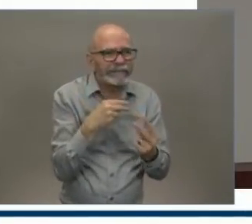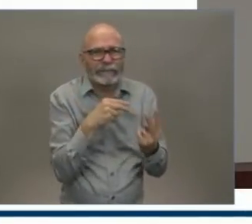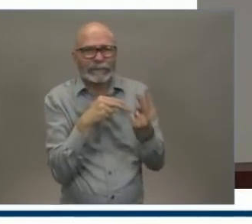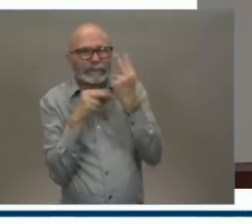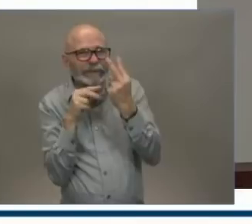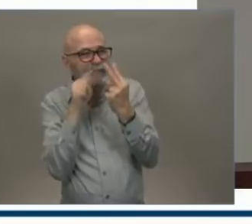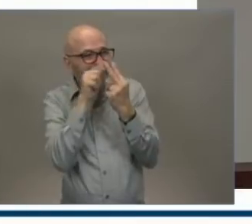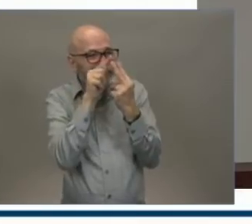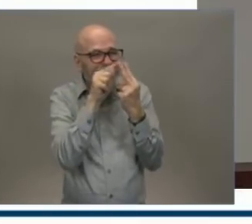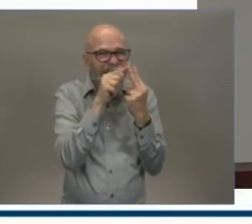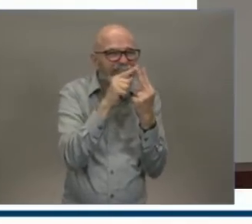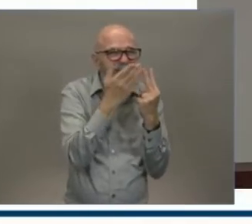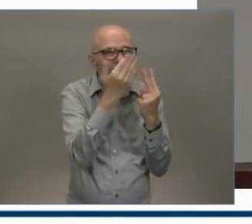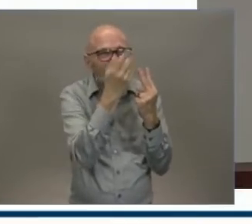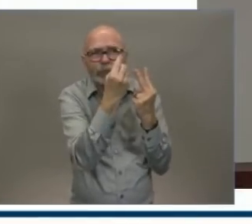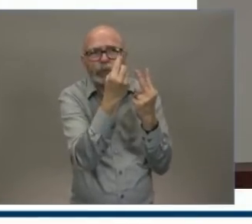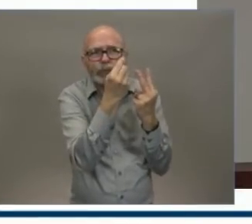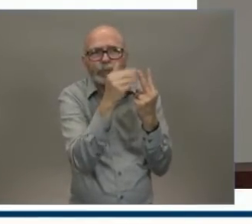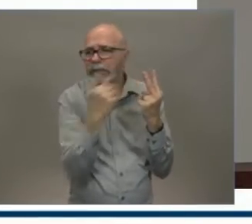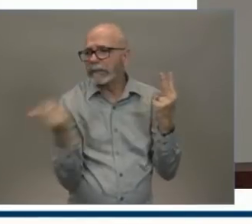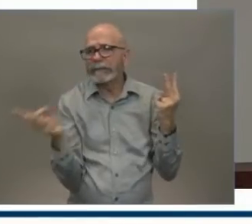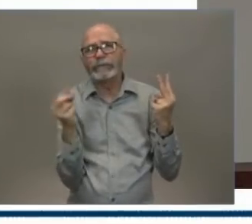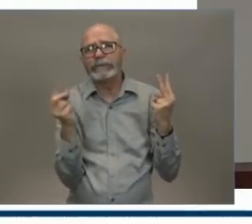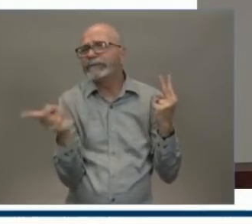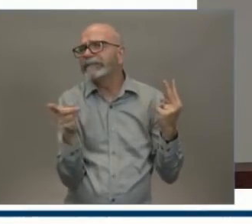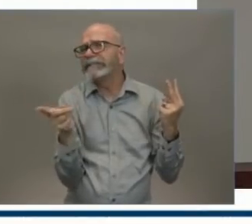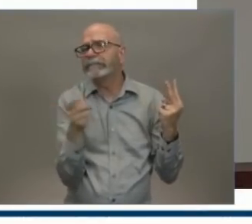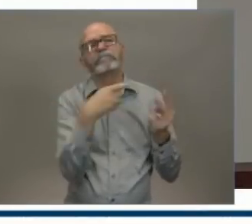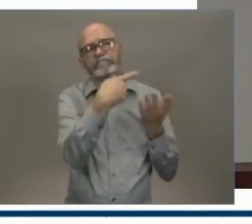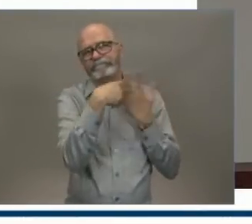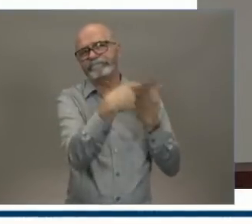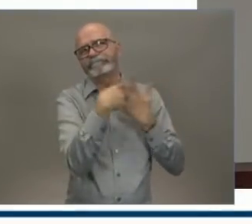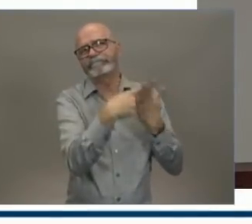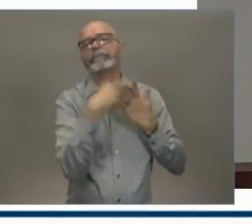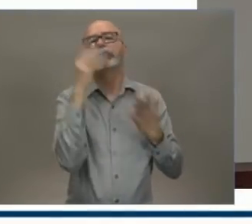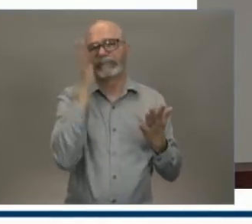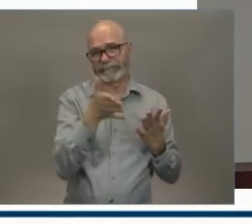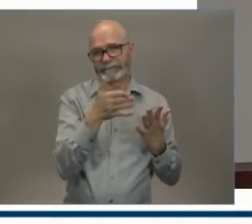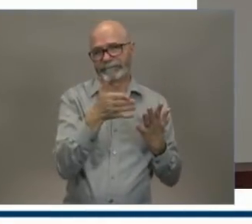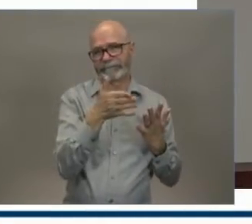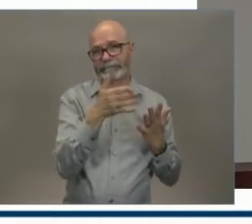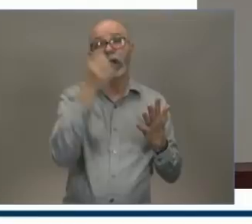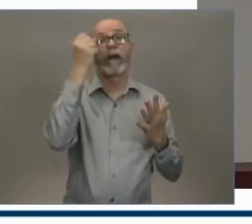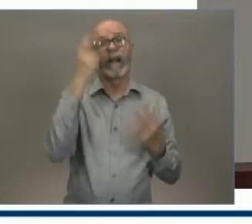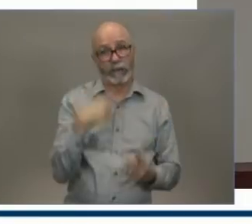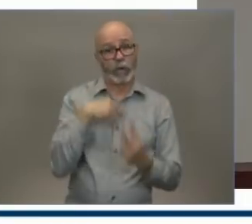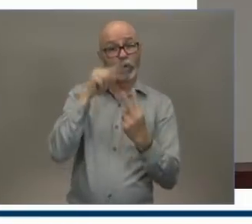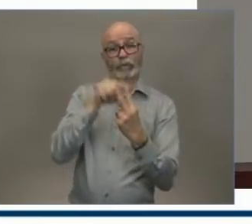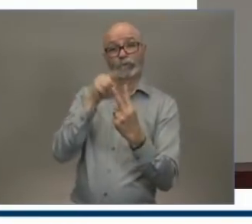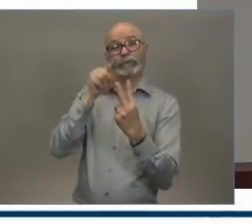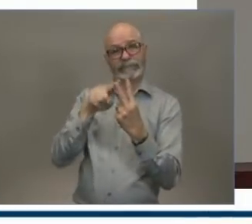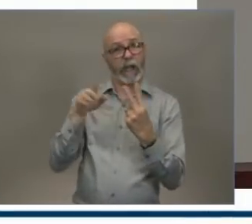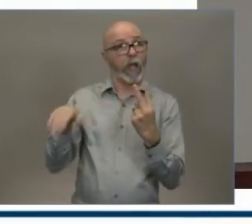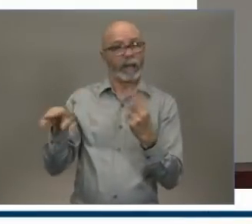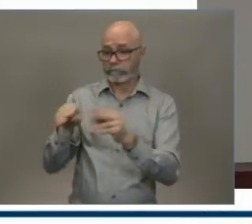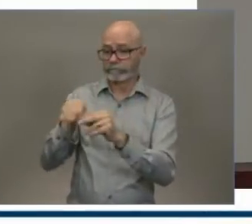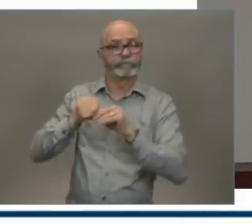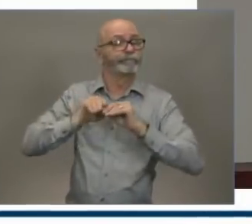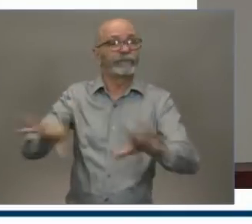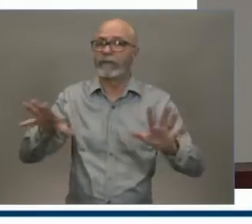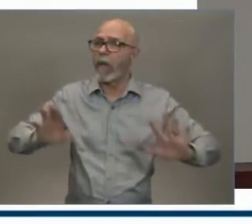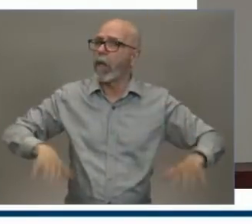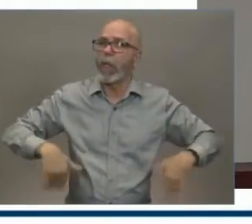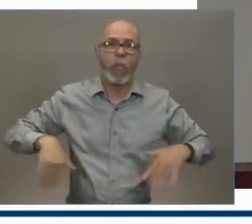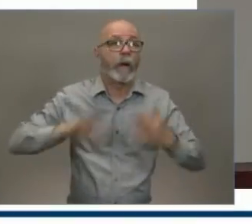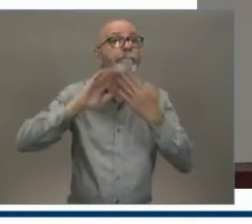needs to happen. We know that neither case resulted in spread into the community, but in one of the cases,